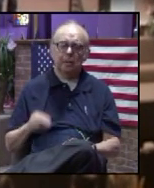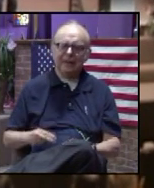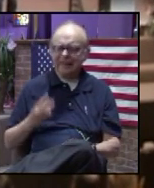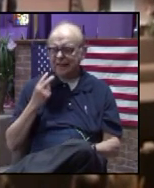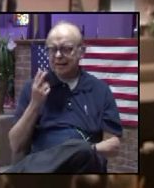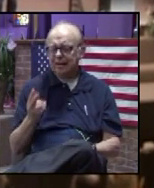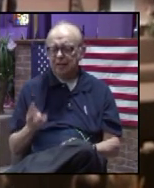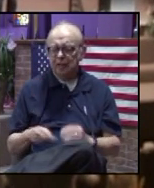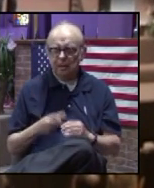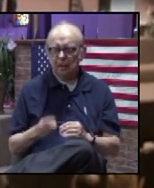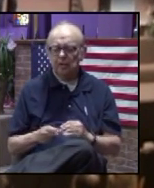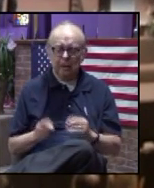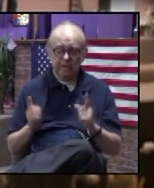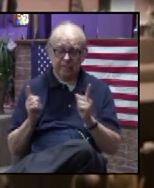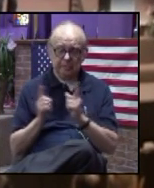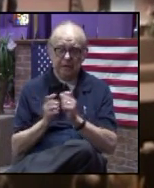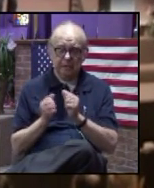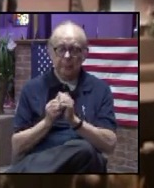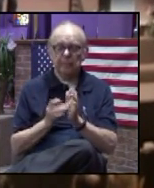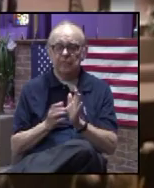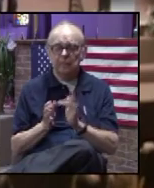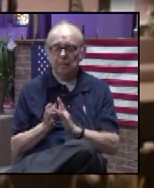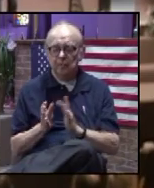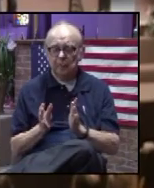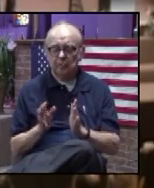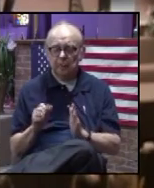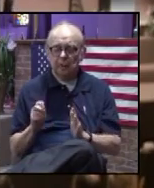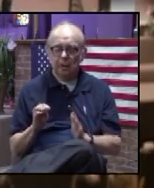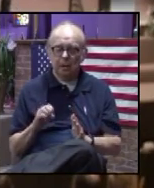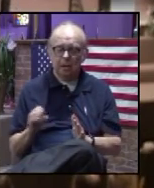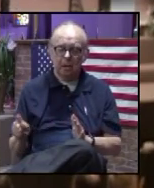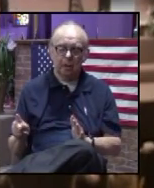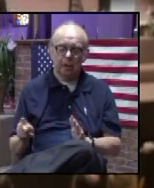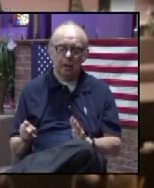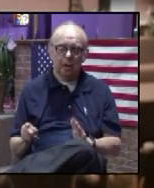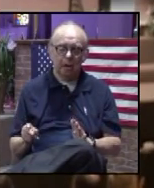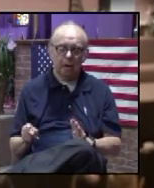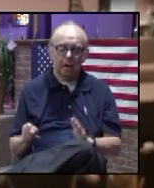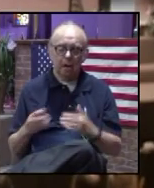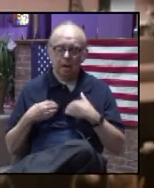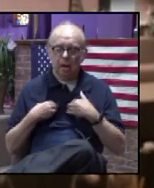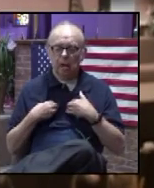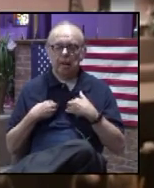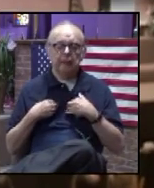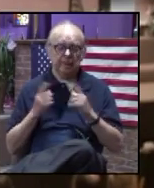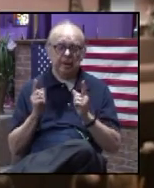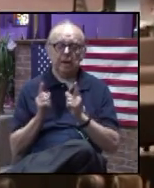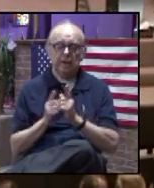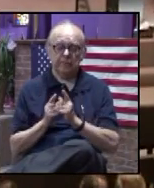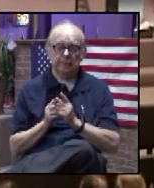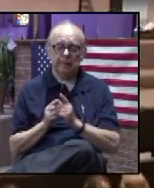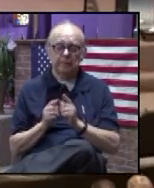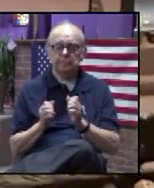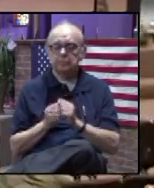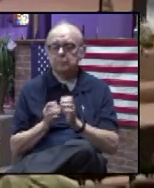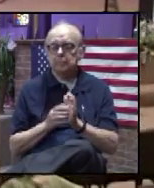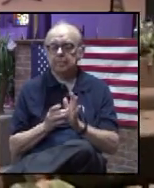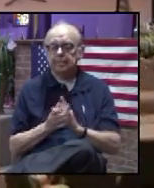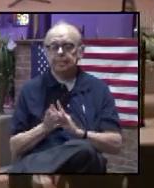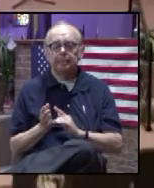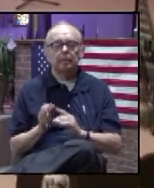seen about his encounter with Jesus. Joseph of Arimathea is now having his encounter. And so what does he